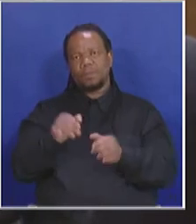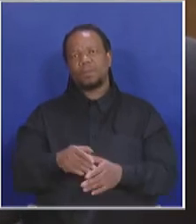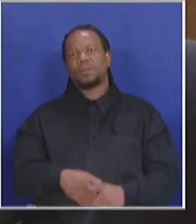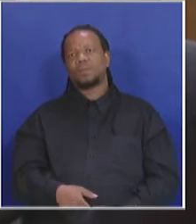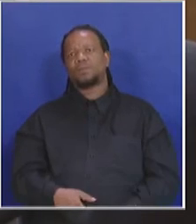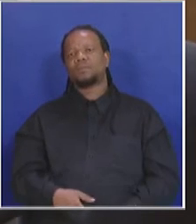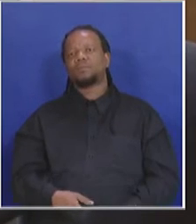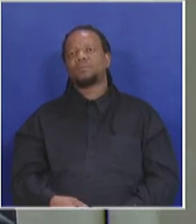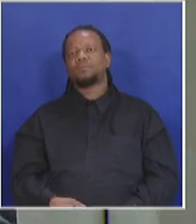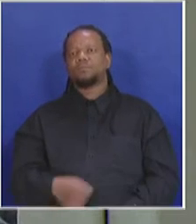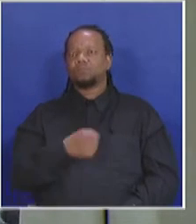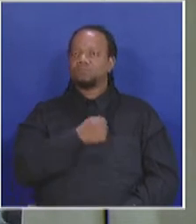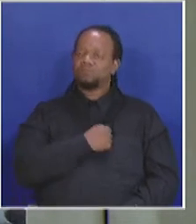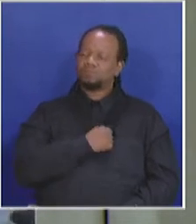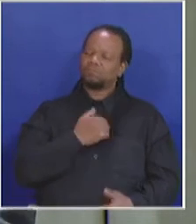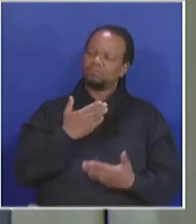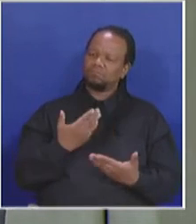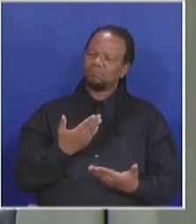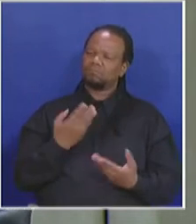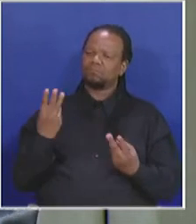colleagues, fellow South Africans,